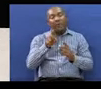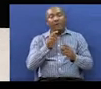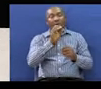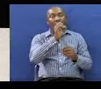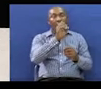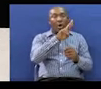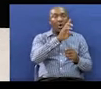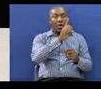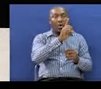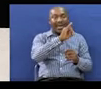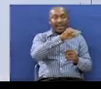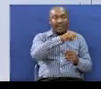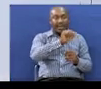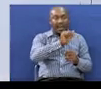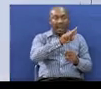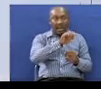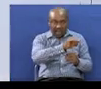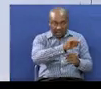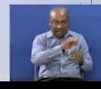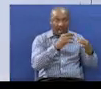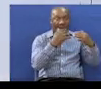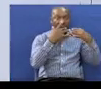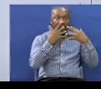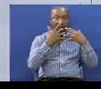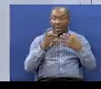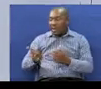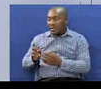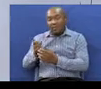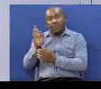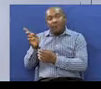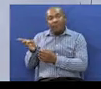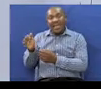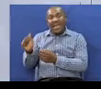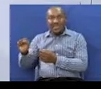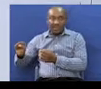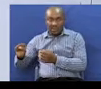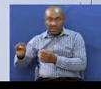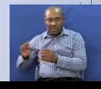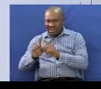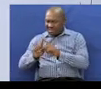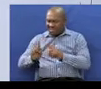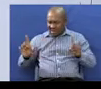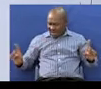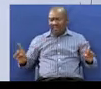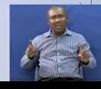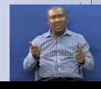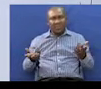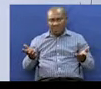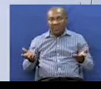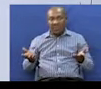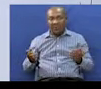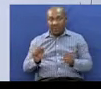the answer will be oxygen gas relights a glowing sprint as its chemical test, but ordinary air does not relight